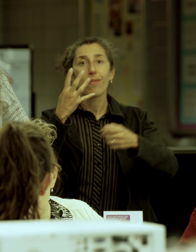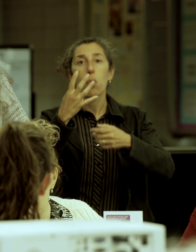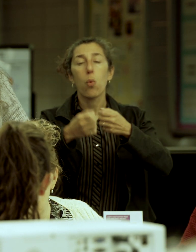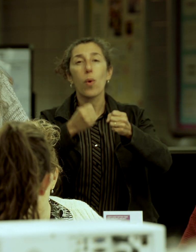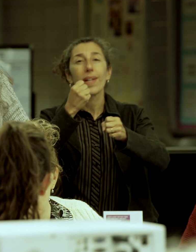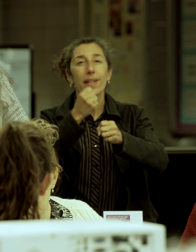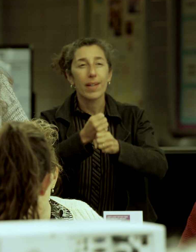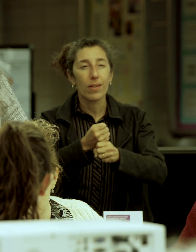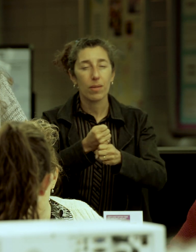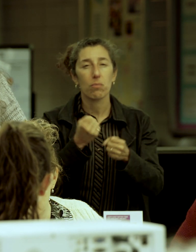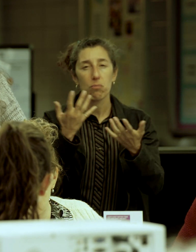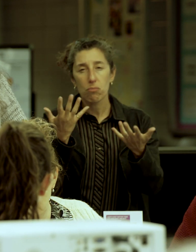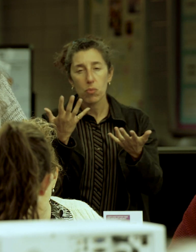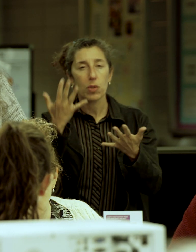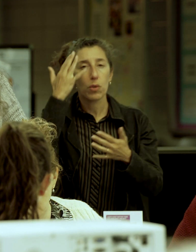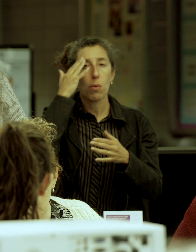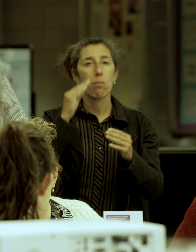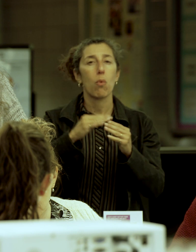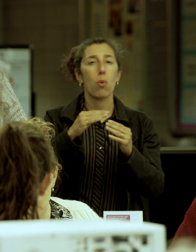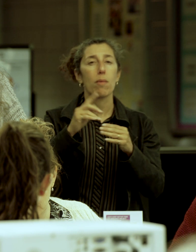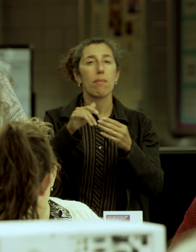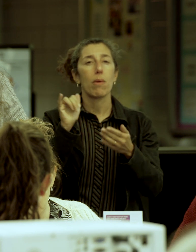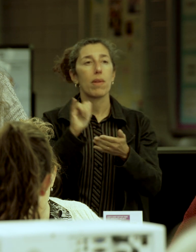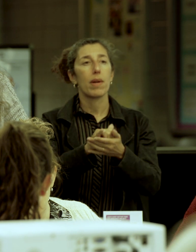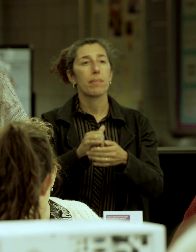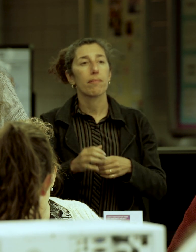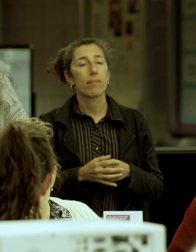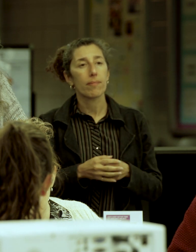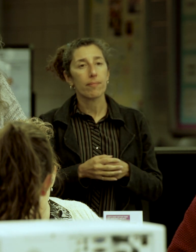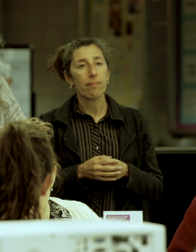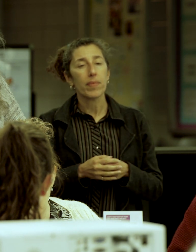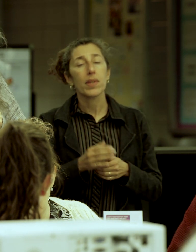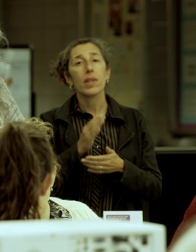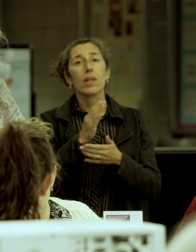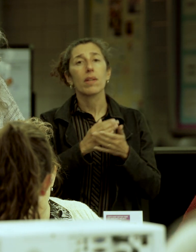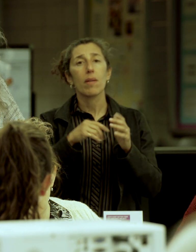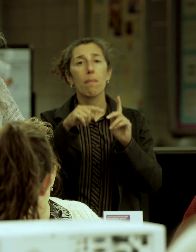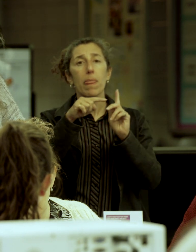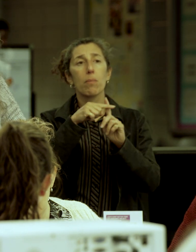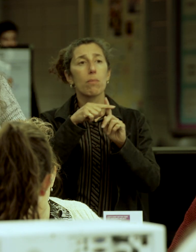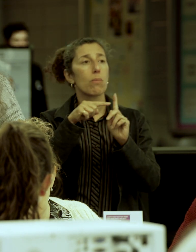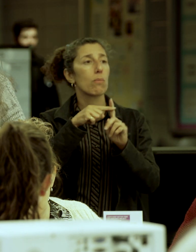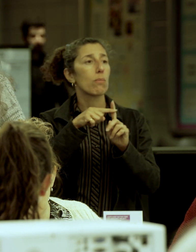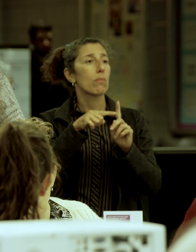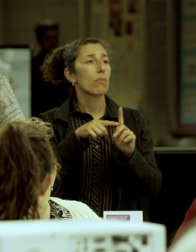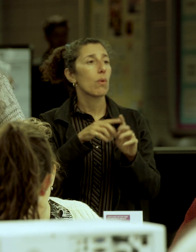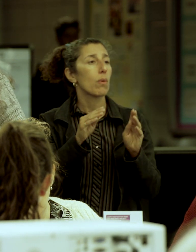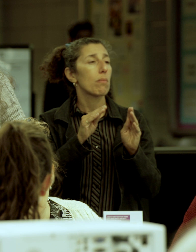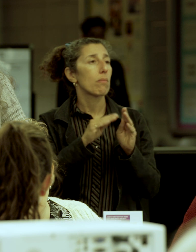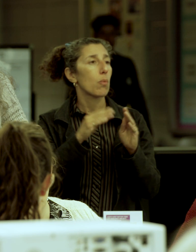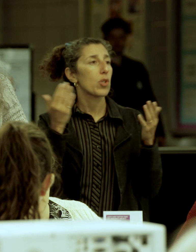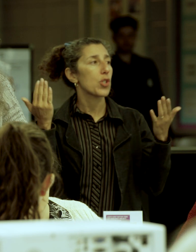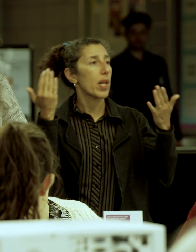Some of the pros we saw were the interest in adding a lot more shade and greenery, it